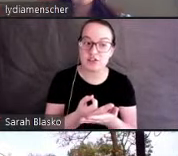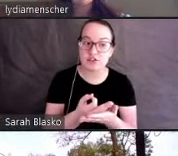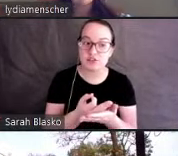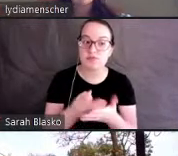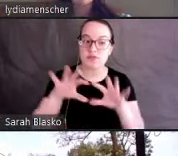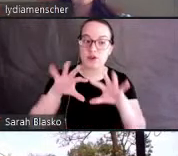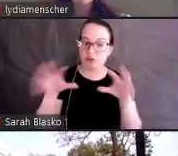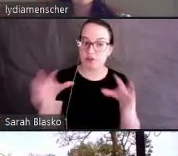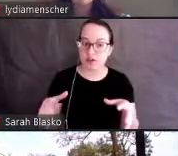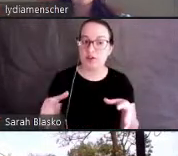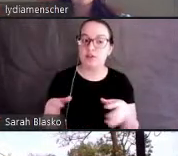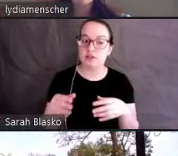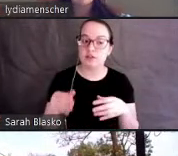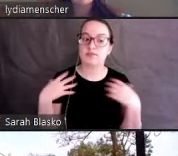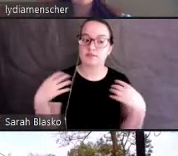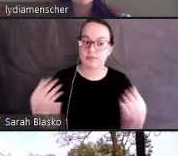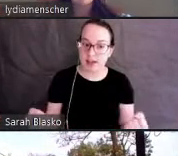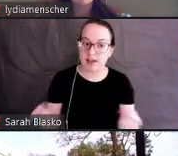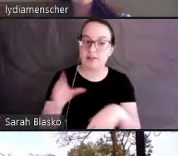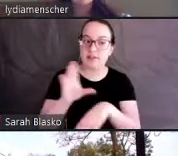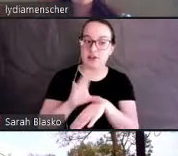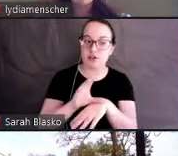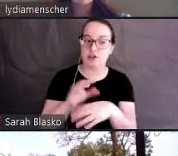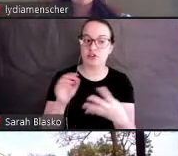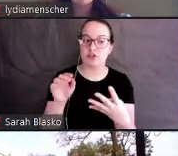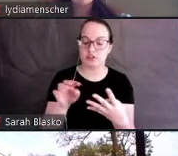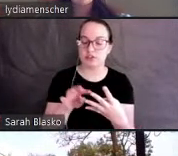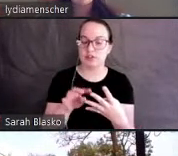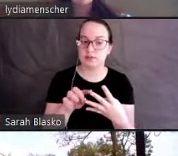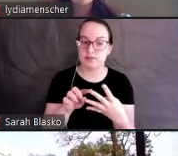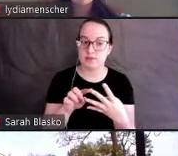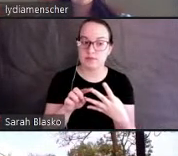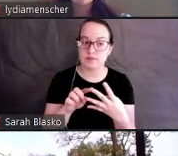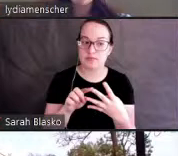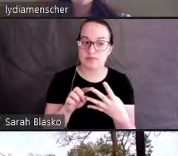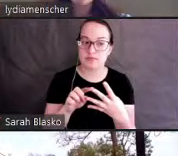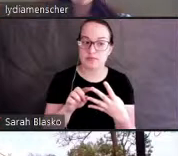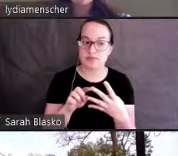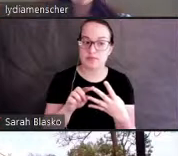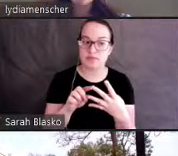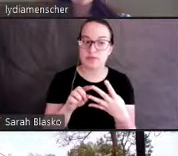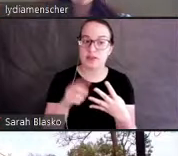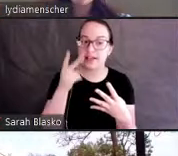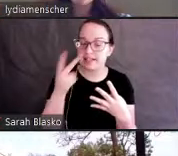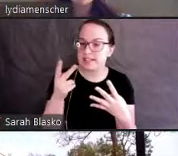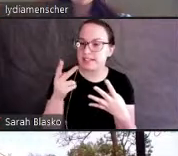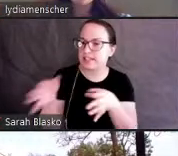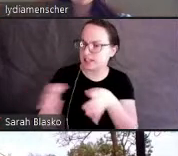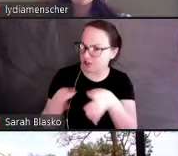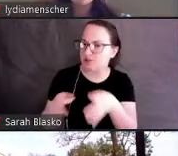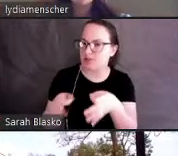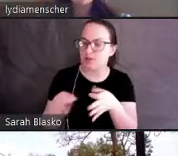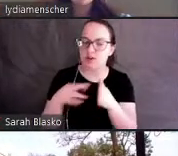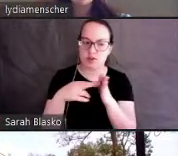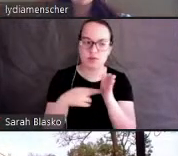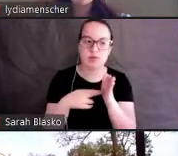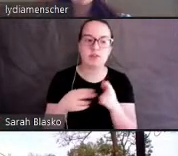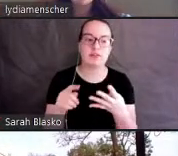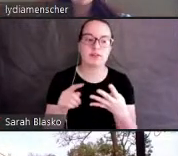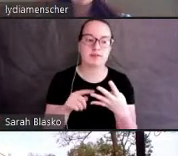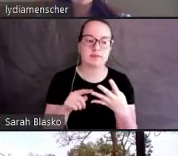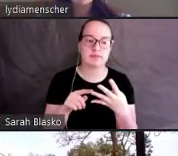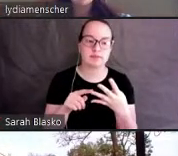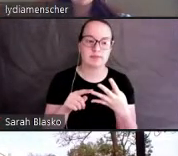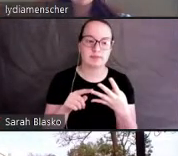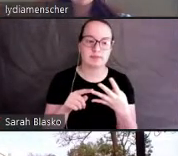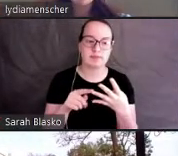Church. We'll also look at a high-level description of the bylaws. We'll take an overview of the